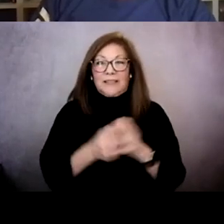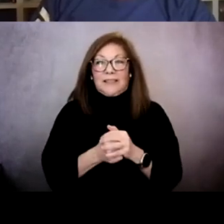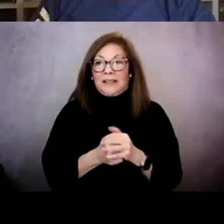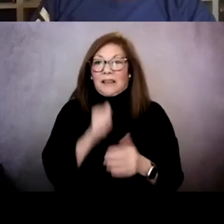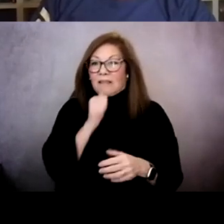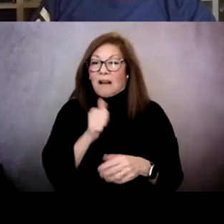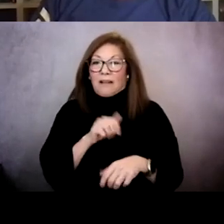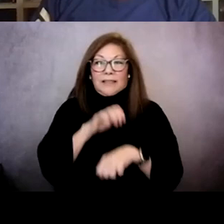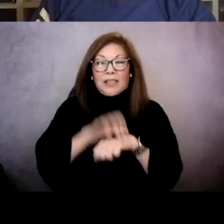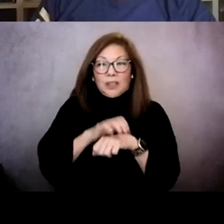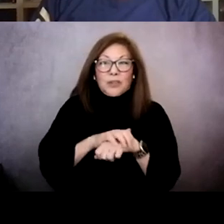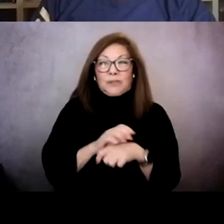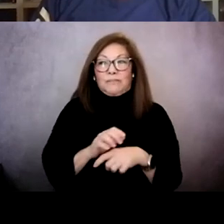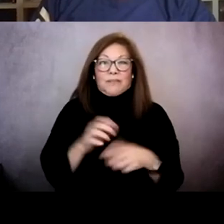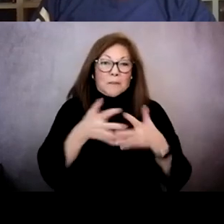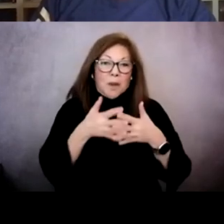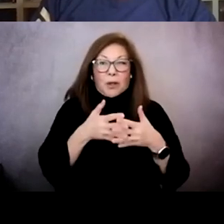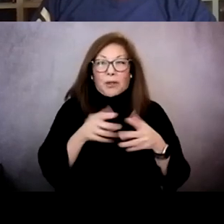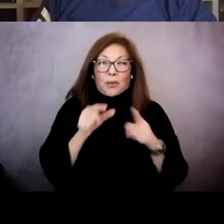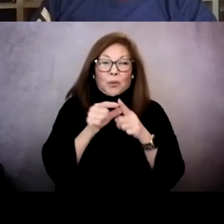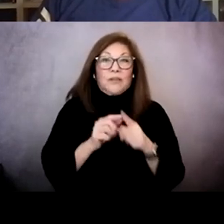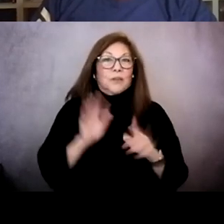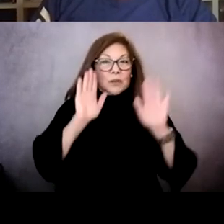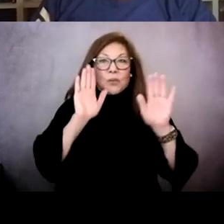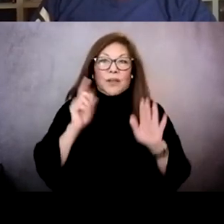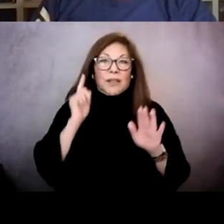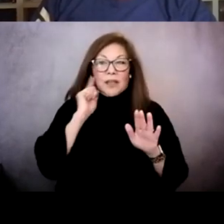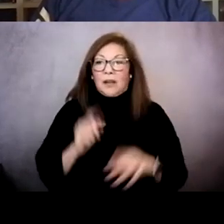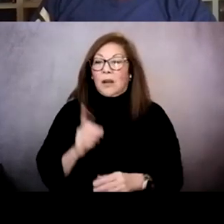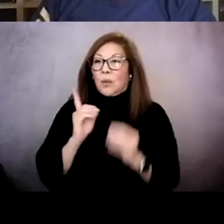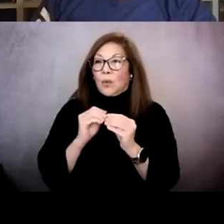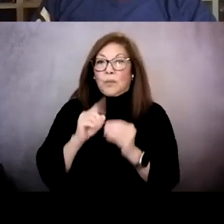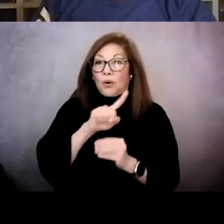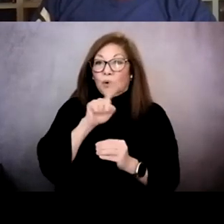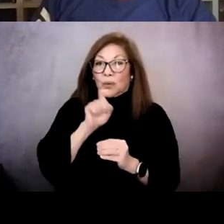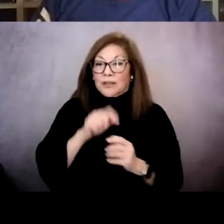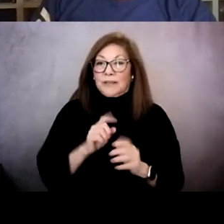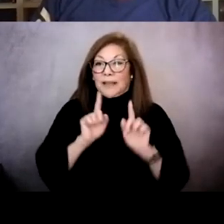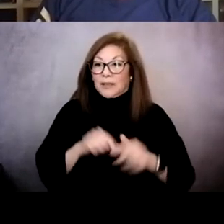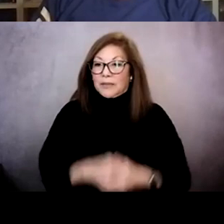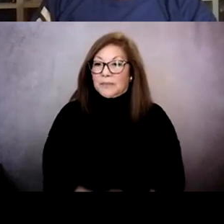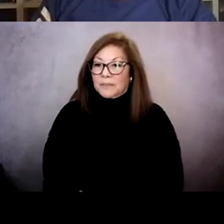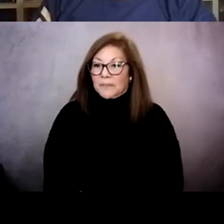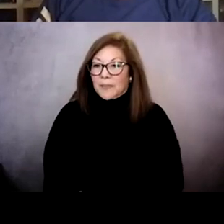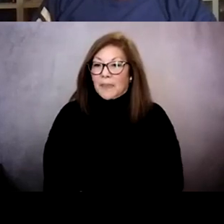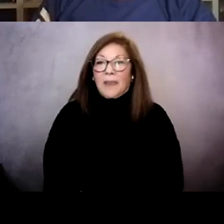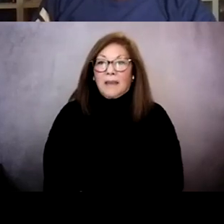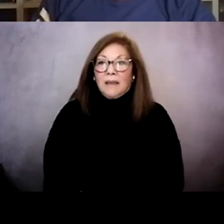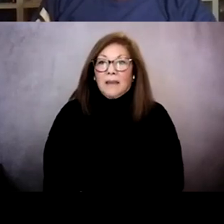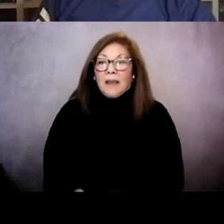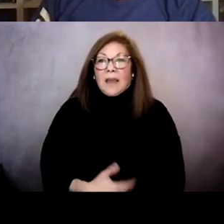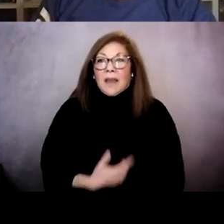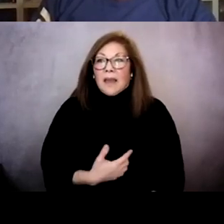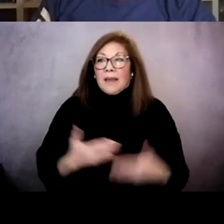non-English words or American words. It's always great to hear. I think we have a question for just one more question. And then I have one to wrap us up